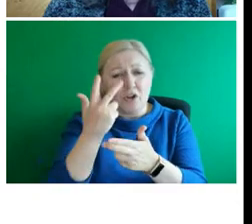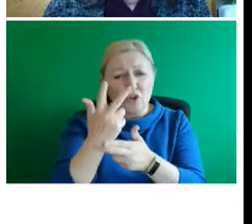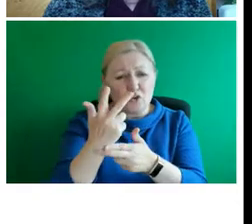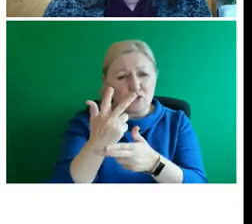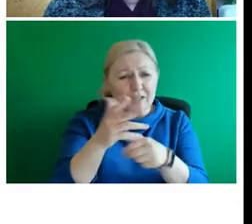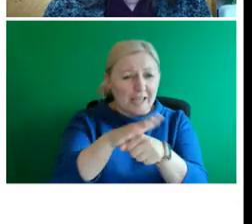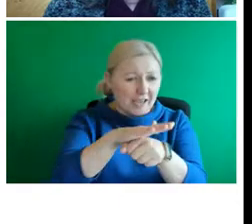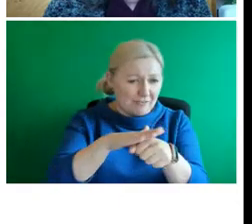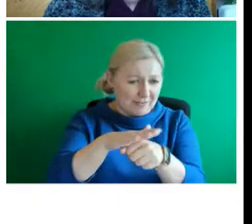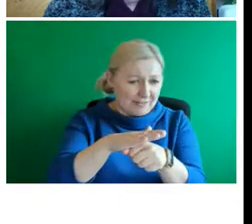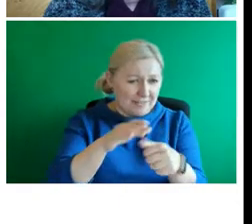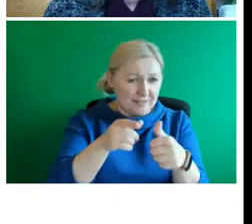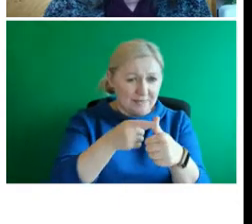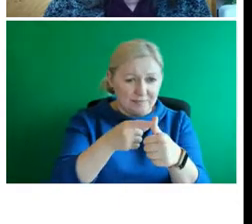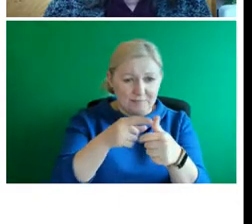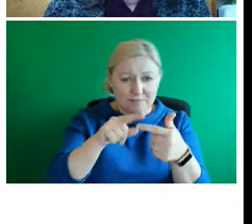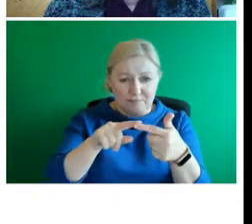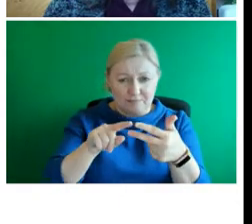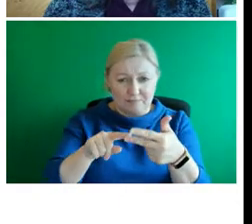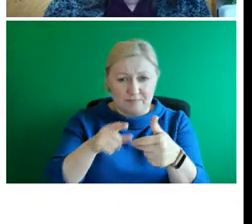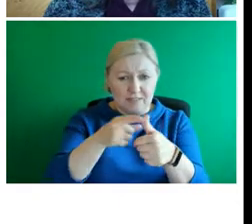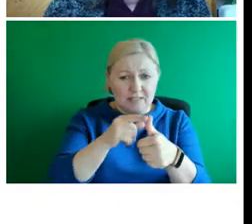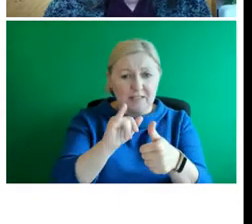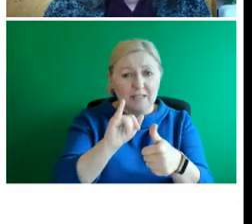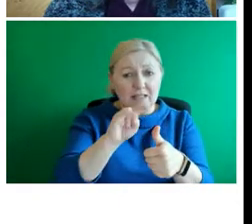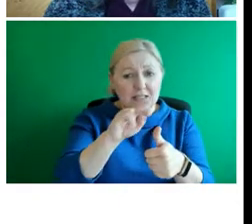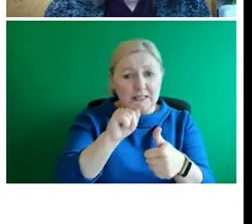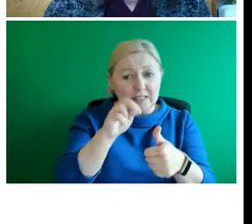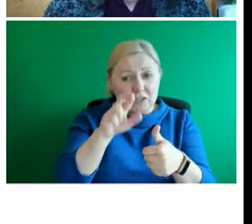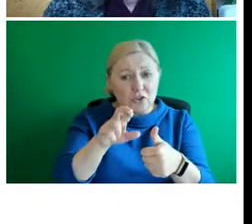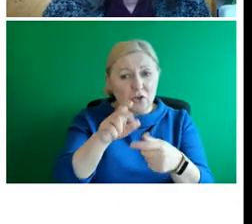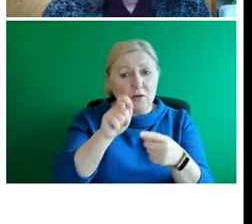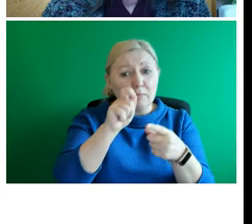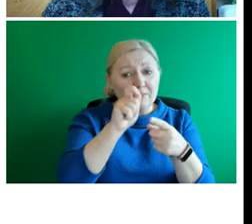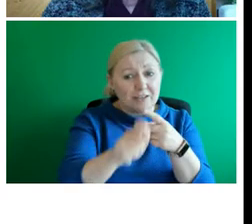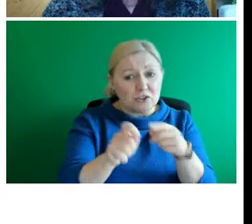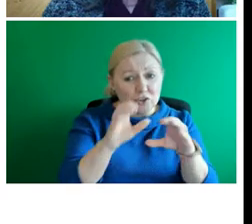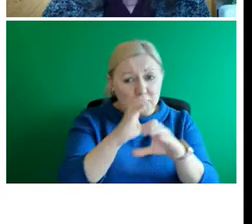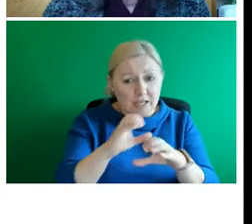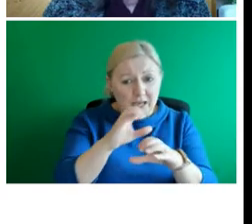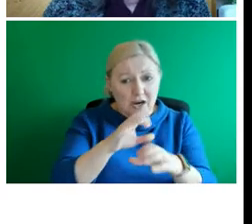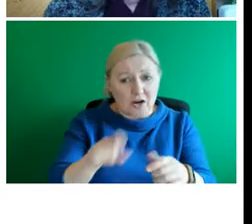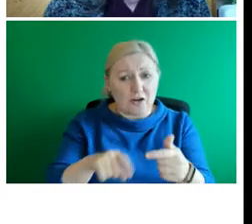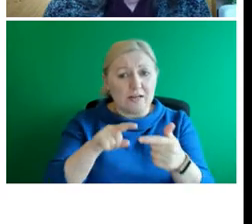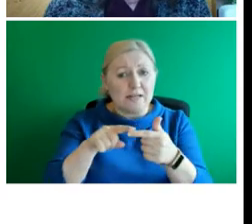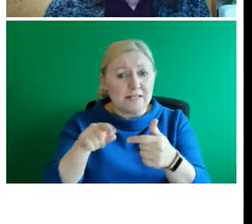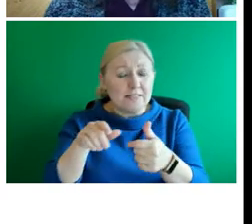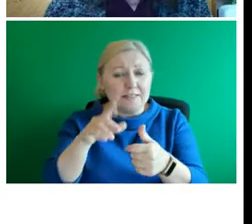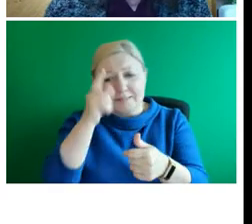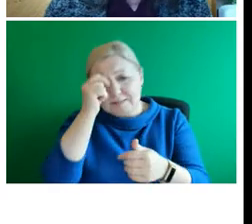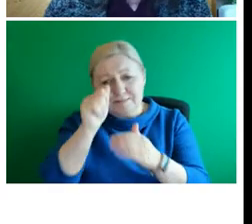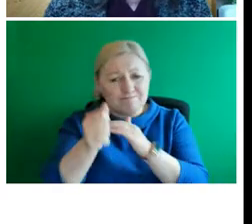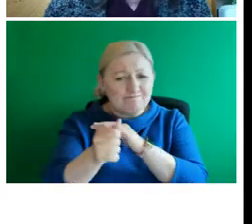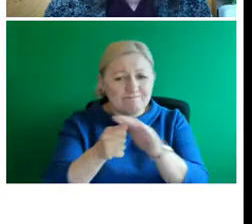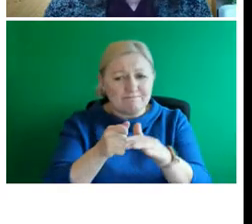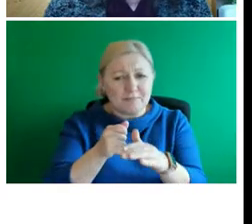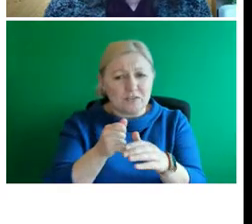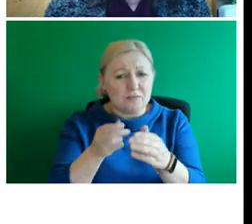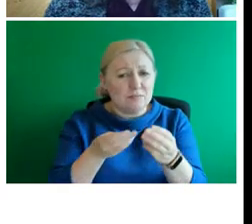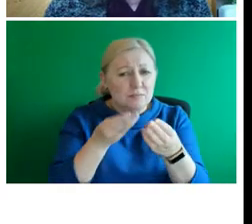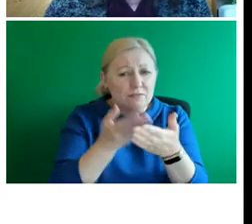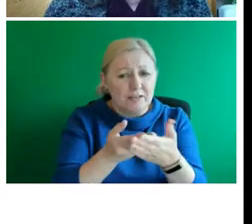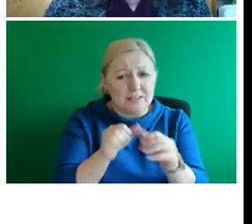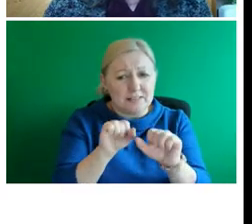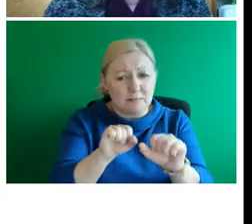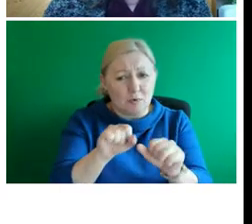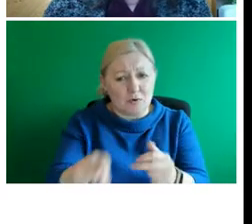gears. These are interprofessional care, decision support tools, and specialist to provider support. And I will go through each one of these in